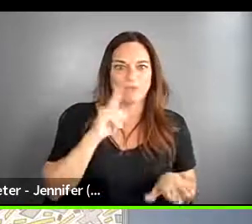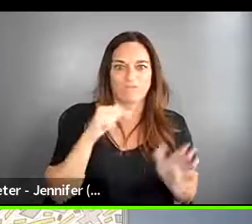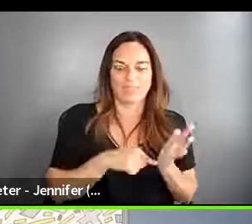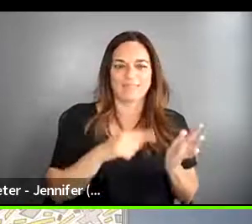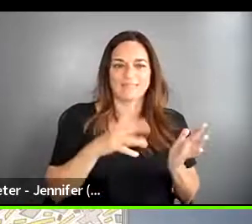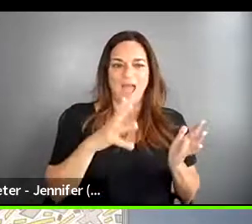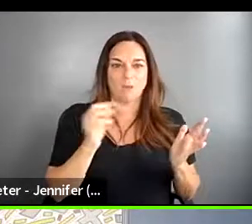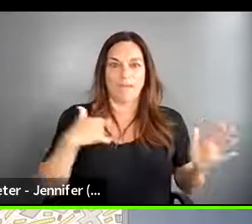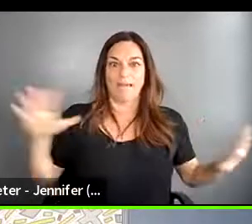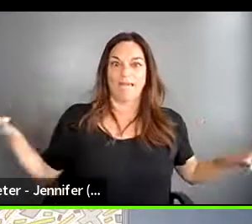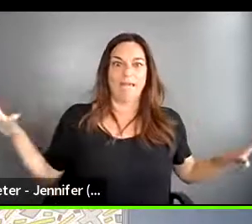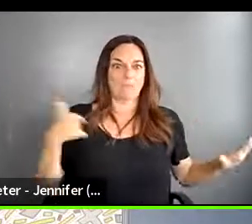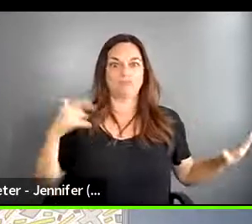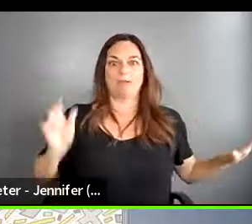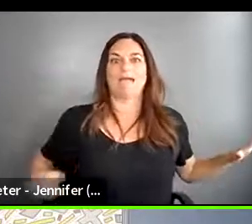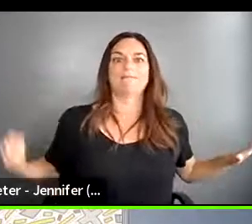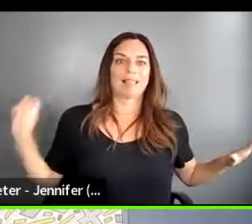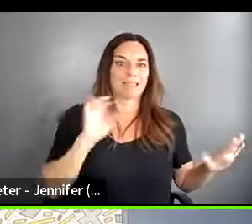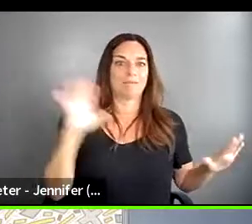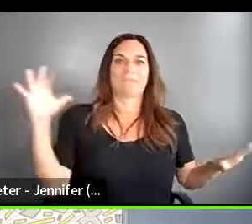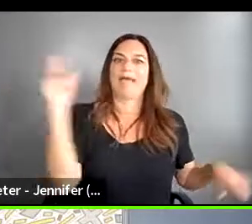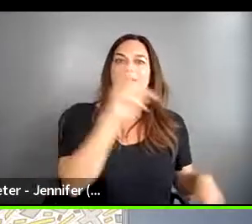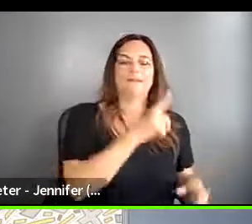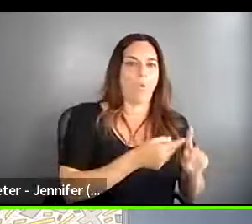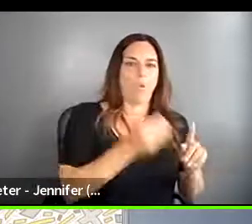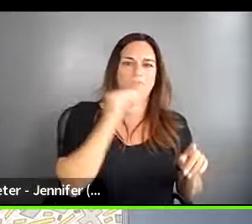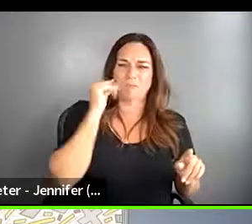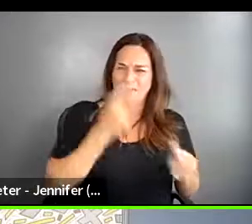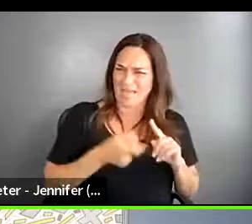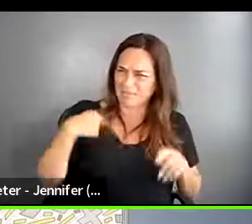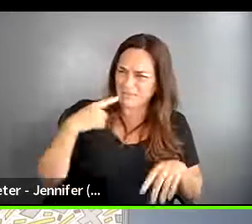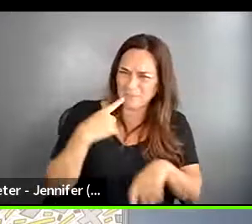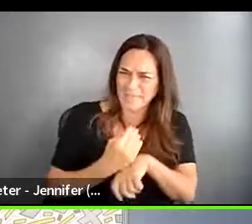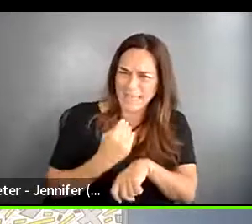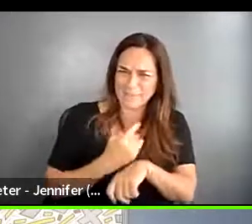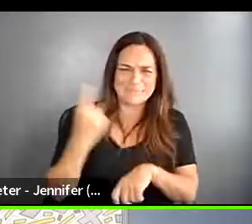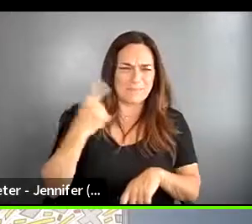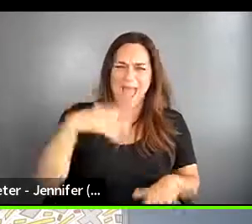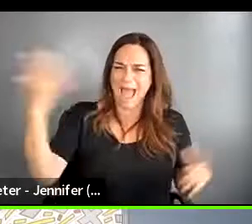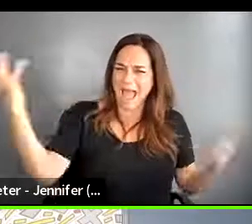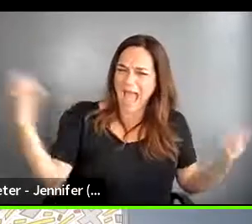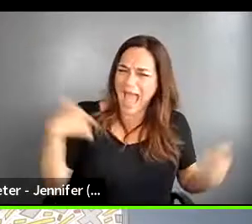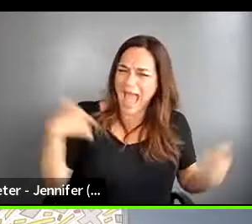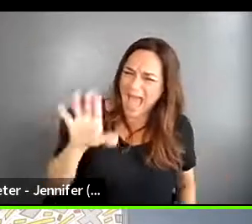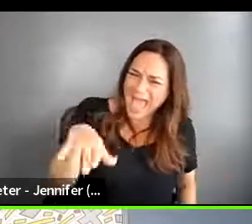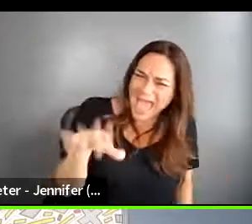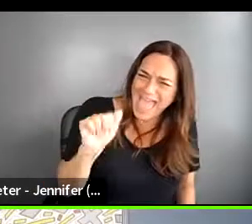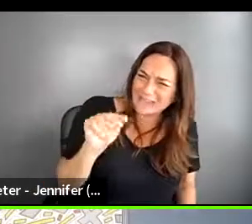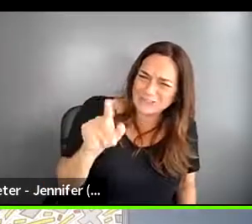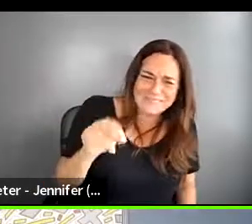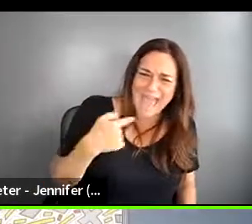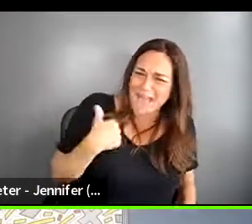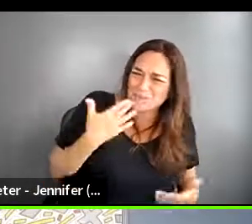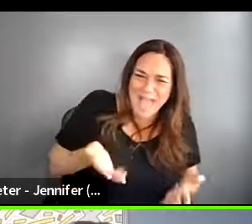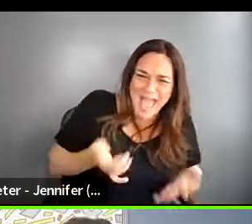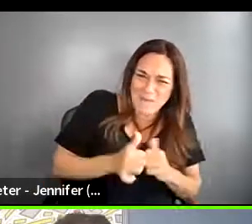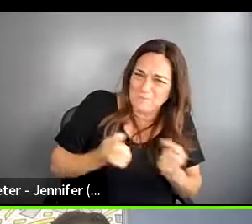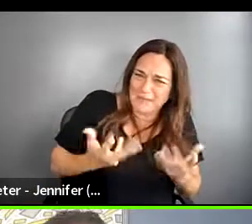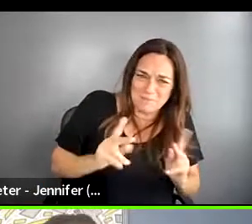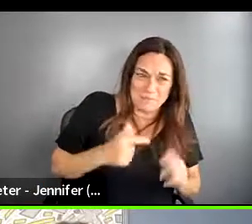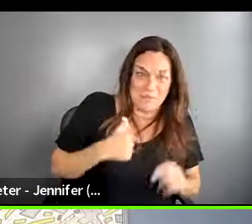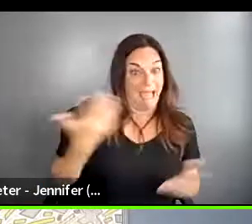like traveling, coming back home from somewhere. I think I was coming back from Miami. I was like, Anderson, I don't know if I'm able to do this, but I did it,